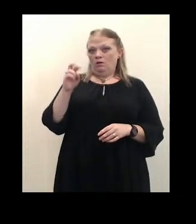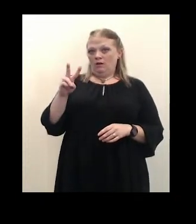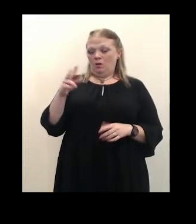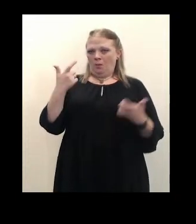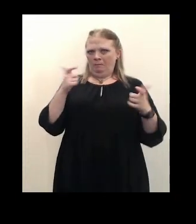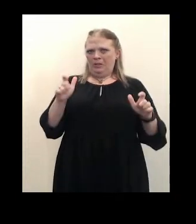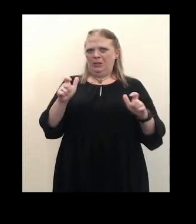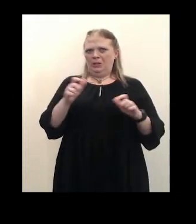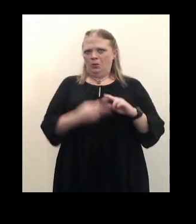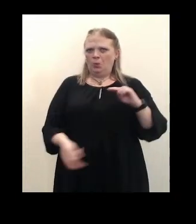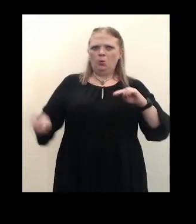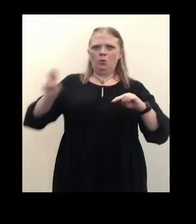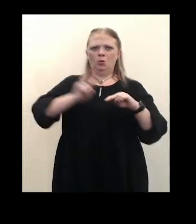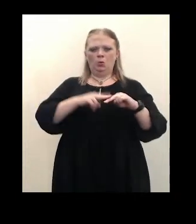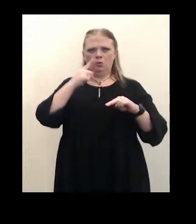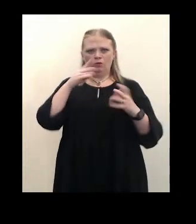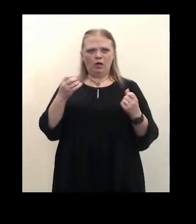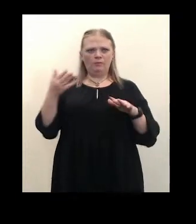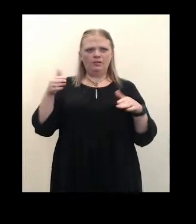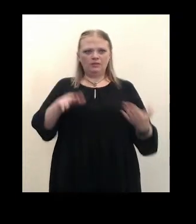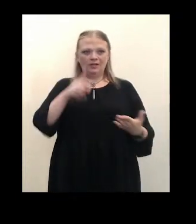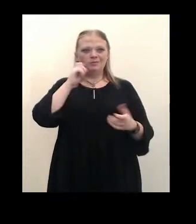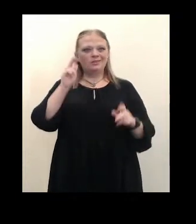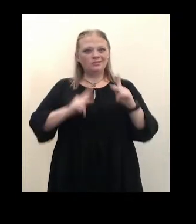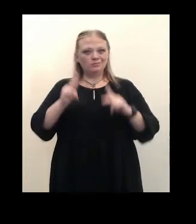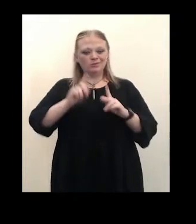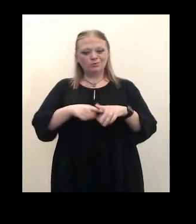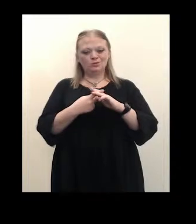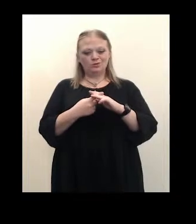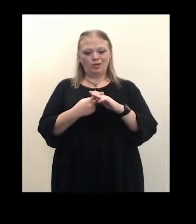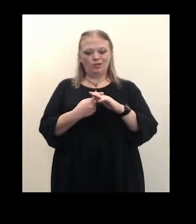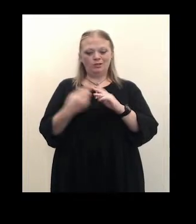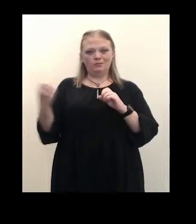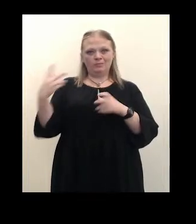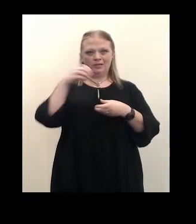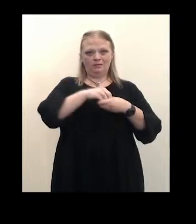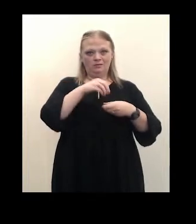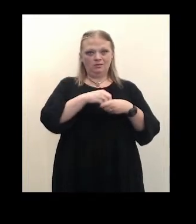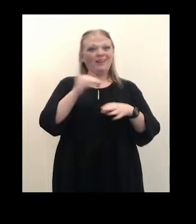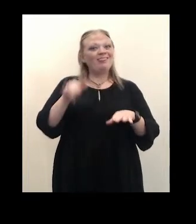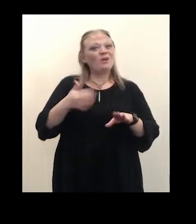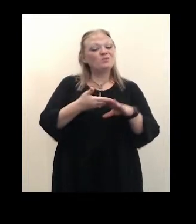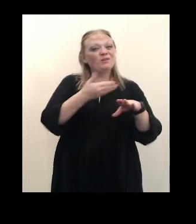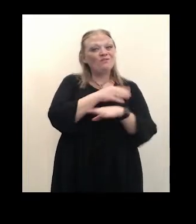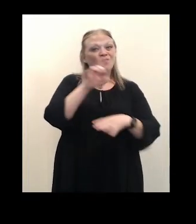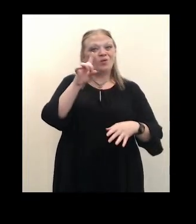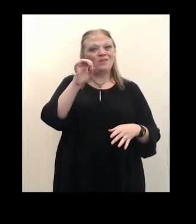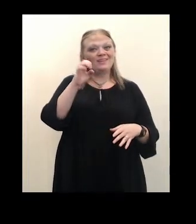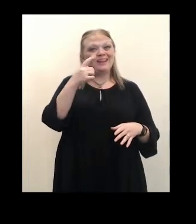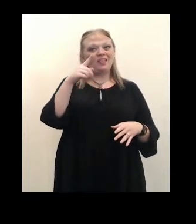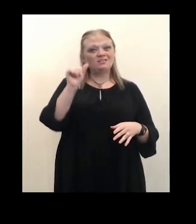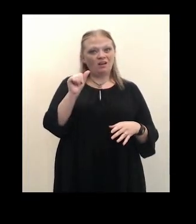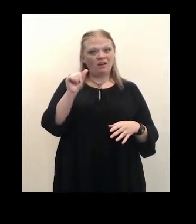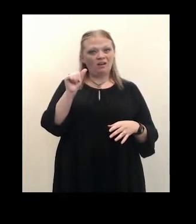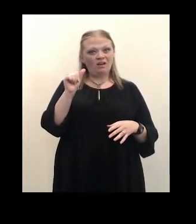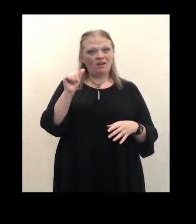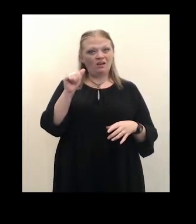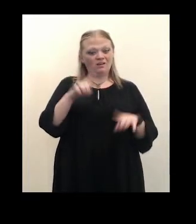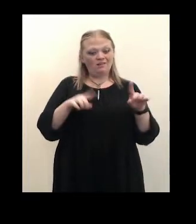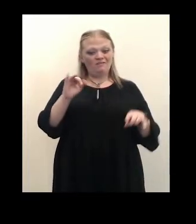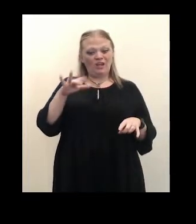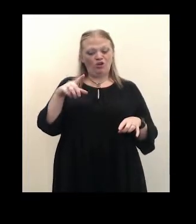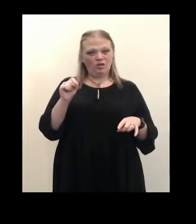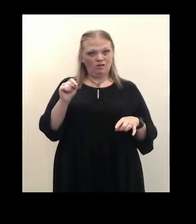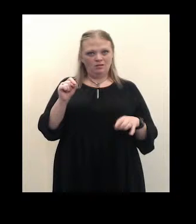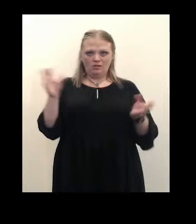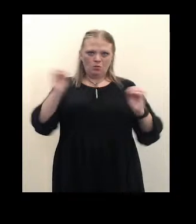deaths as people started to go back indoors. This is pre-Delta. Now people weren't vaccinated at that point. Most people didn't start